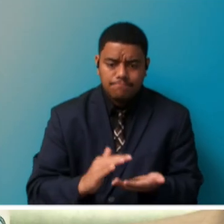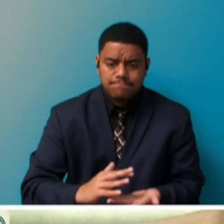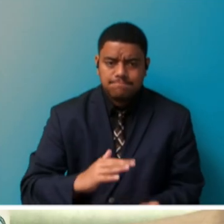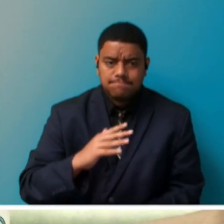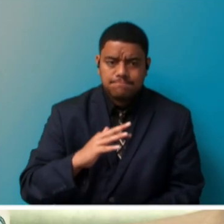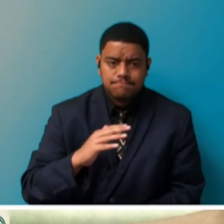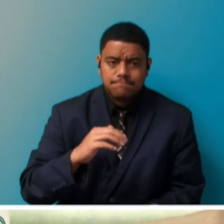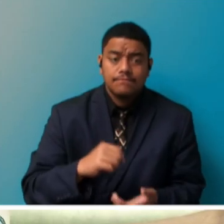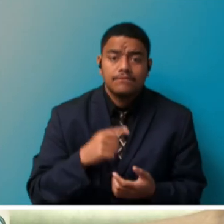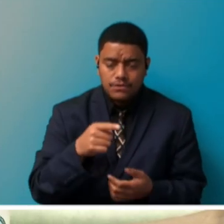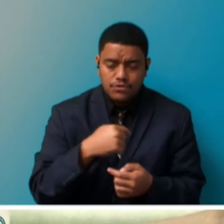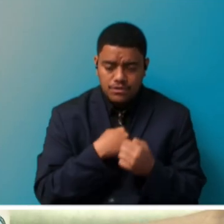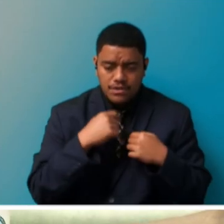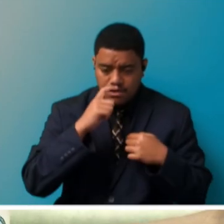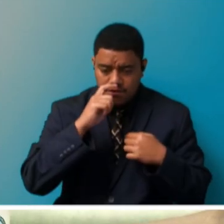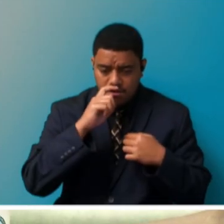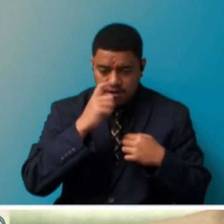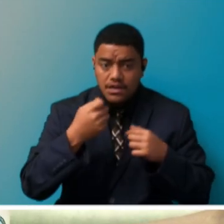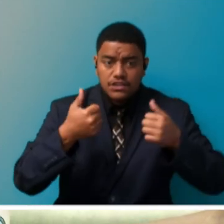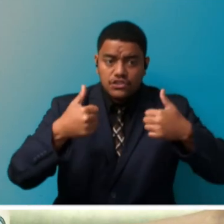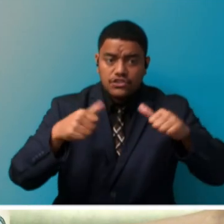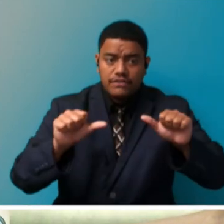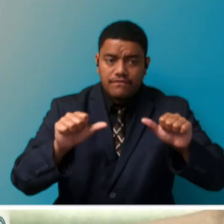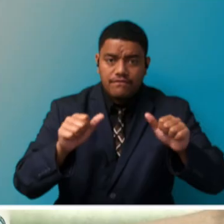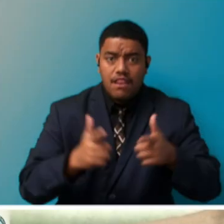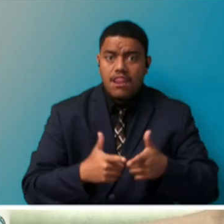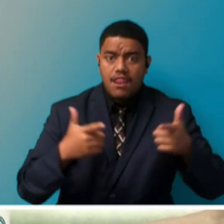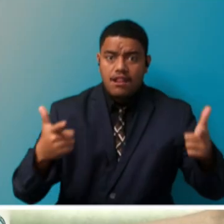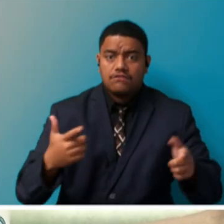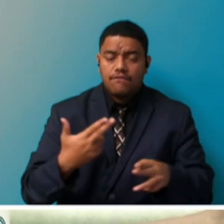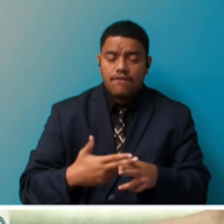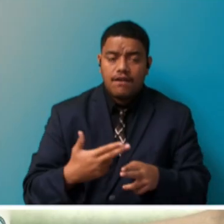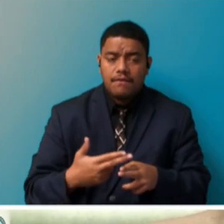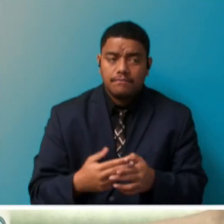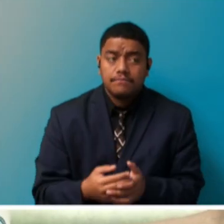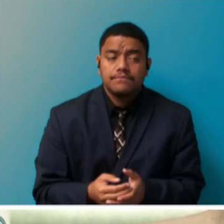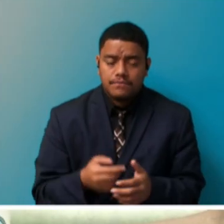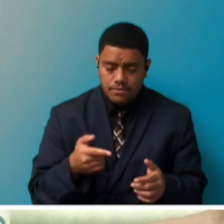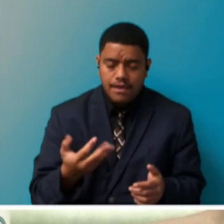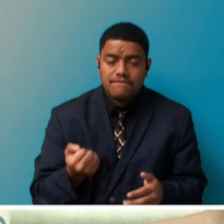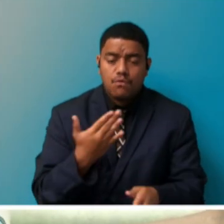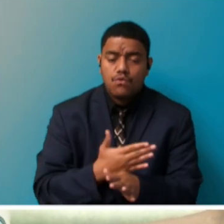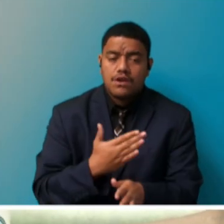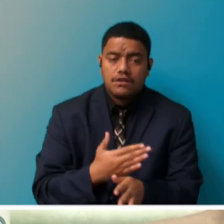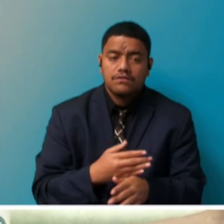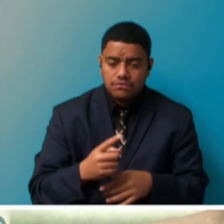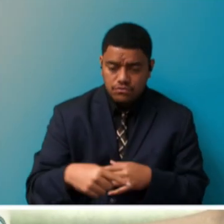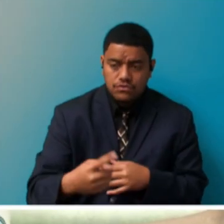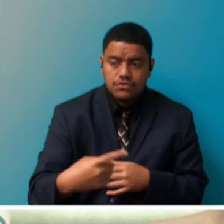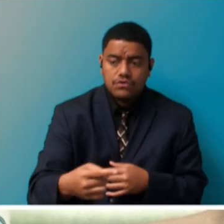we have not been able to achieve effectively. But there is work that is going in